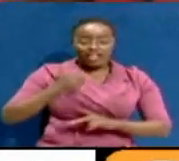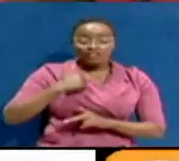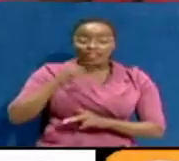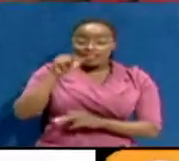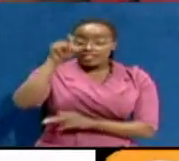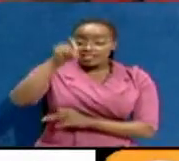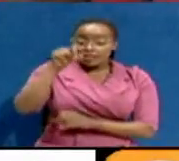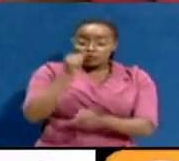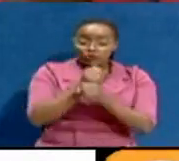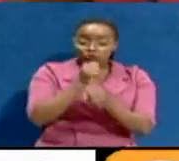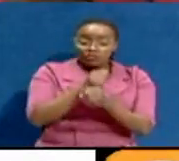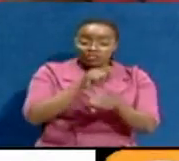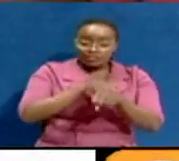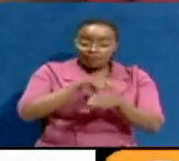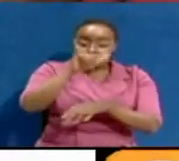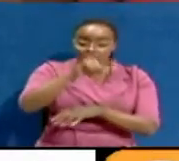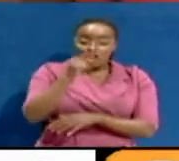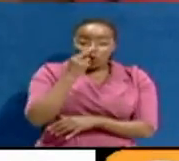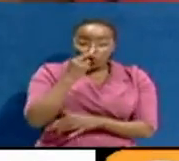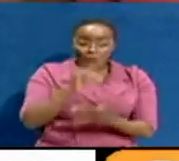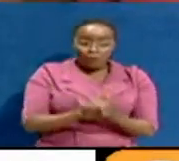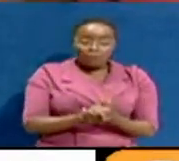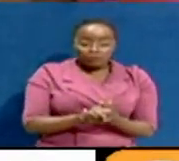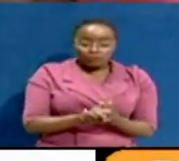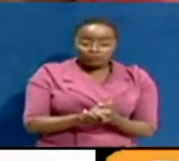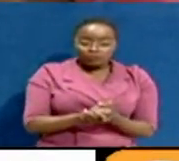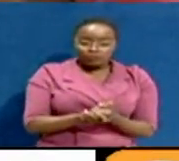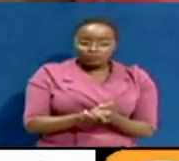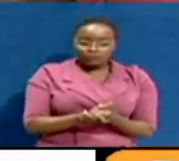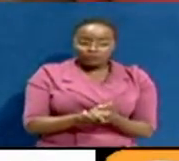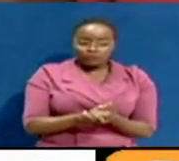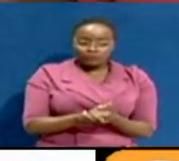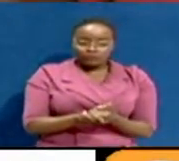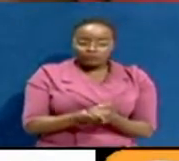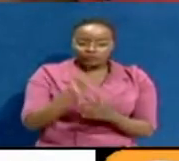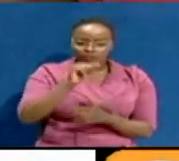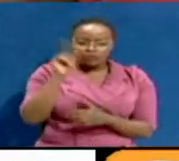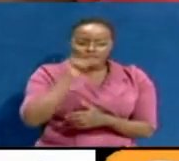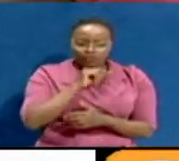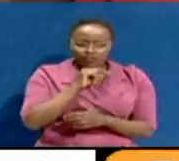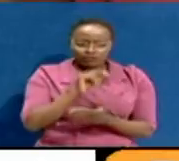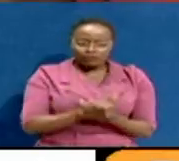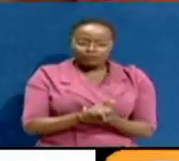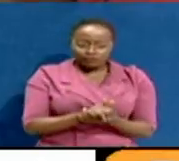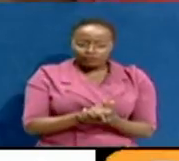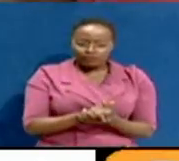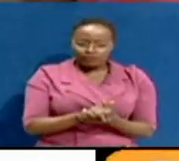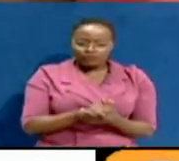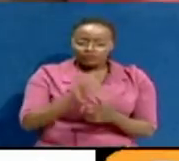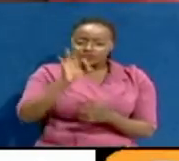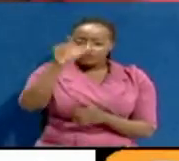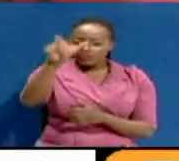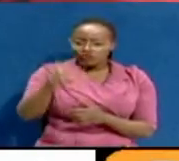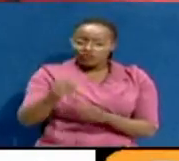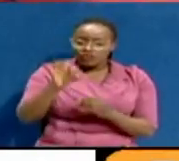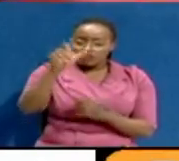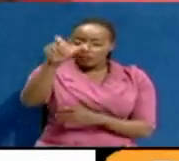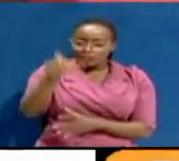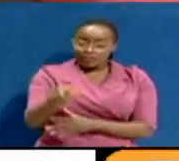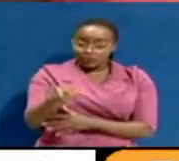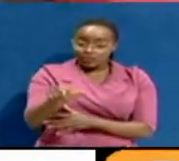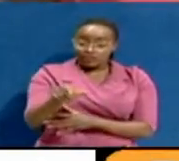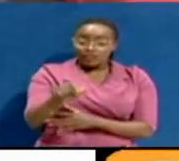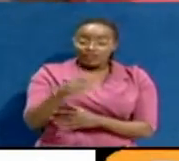what you should do if someone is staying at home. In 30 seconds... Okay, could I finish on that one? Finish, go ahead. If someone